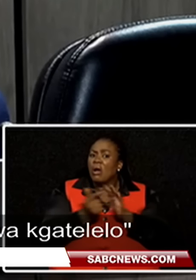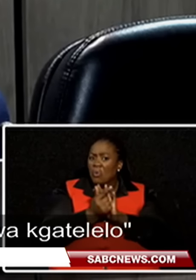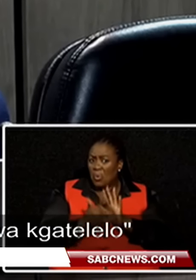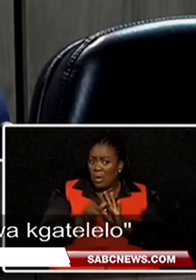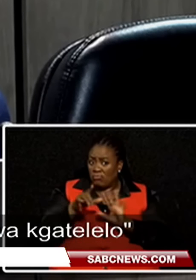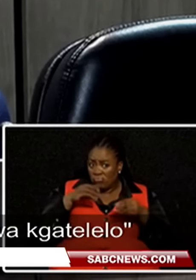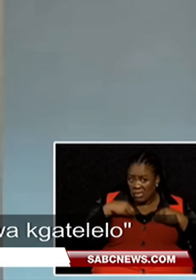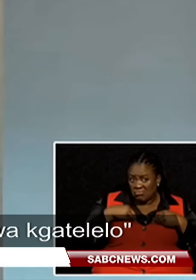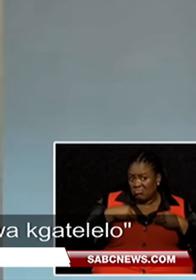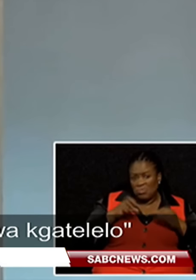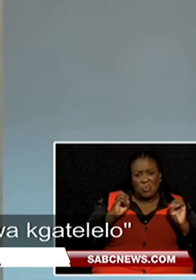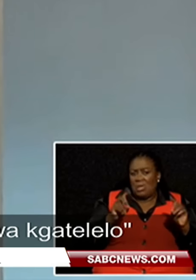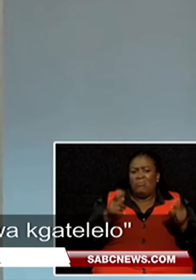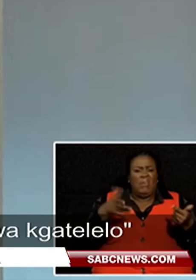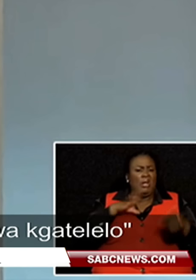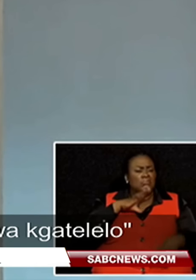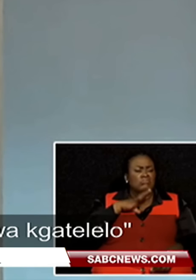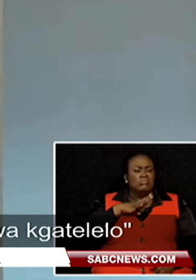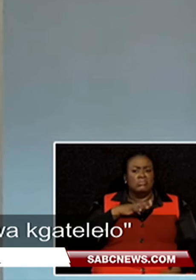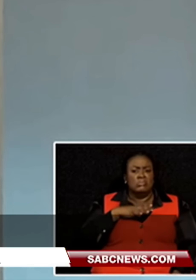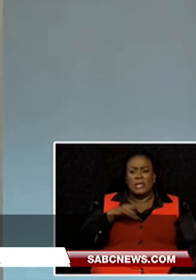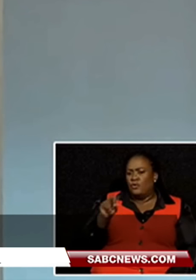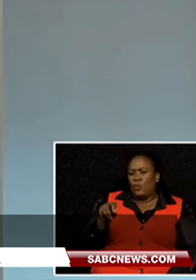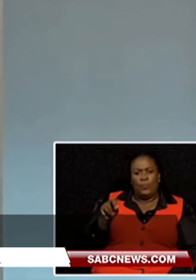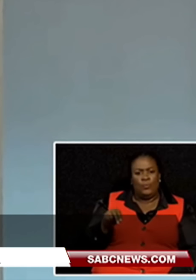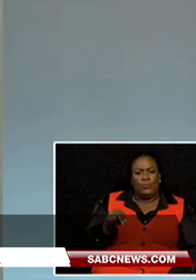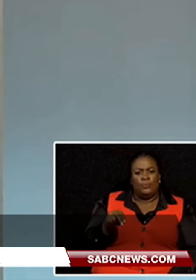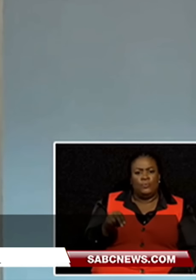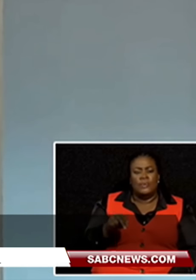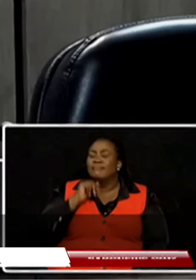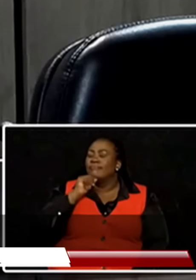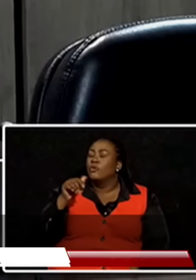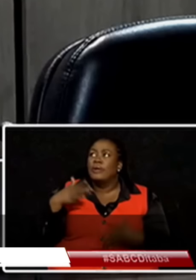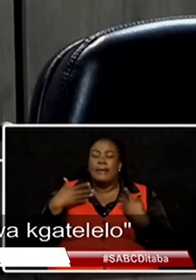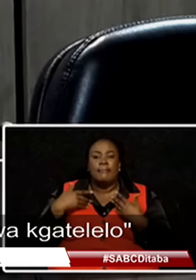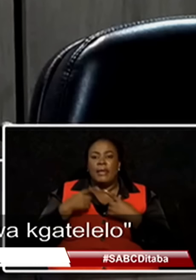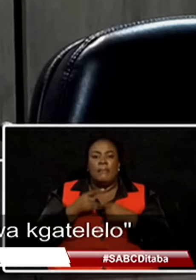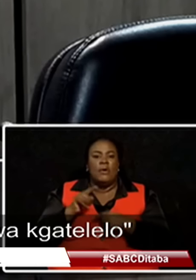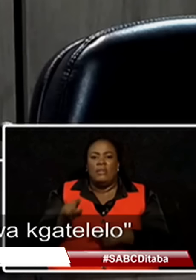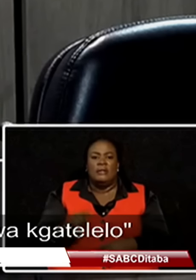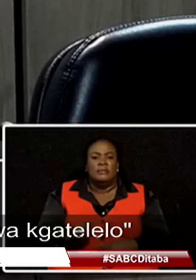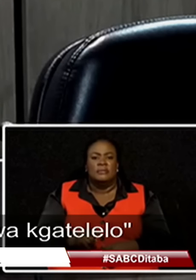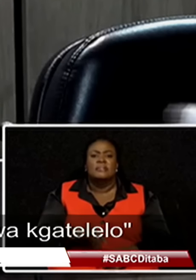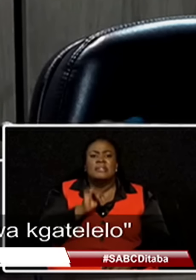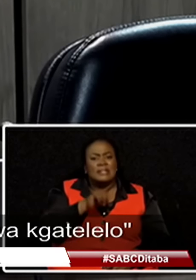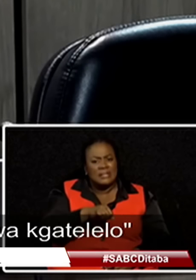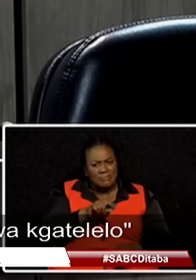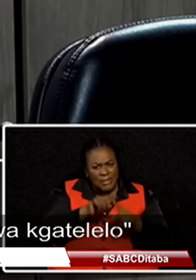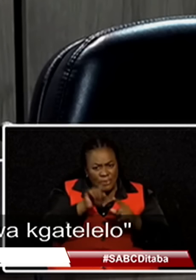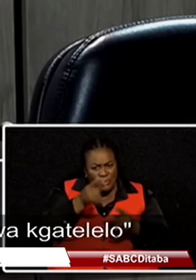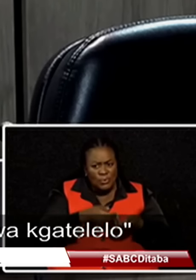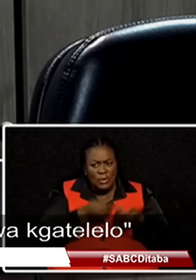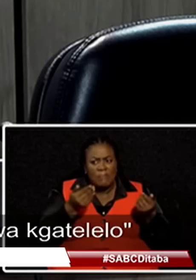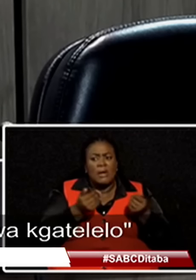apartheid prosecutor? No, I'm not happy about that. But Mr. Ackerman, you are an apartheid prosecutor.